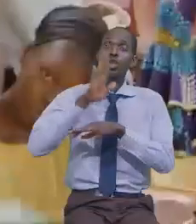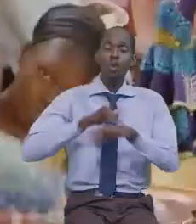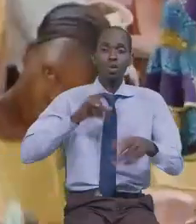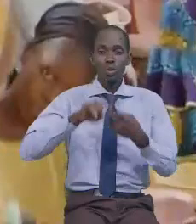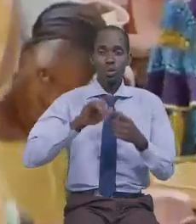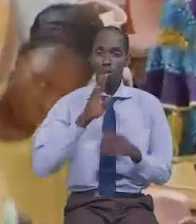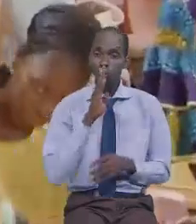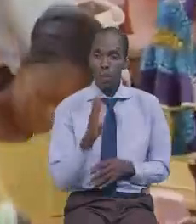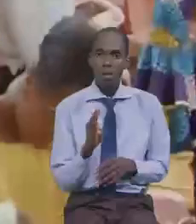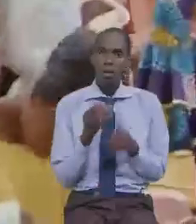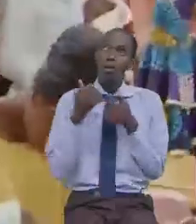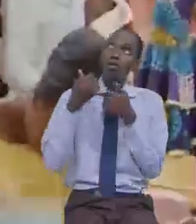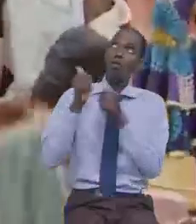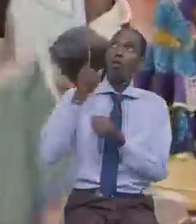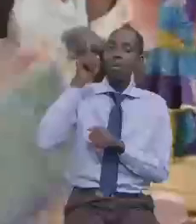and